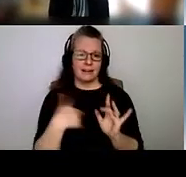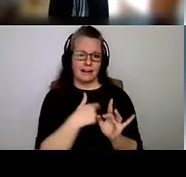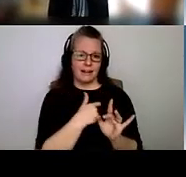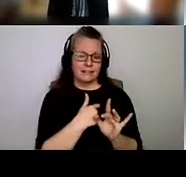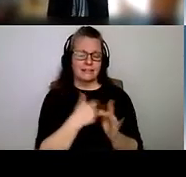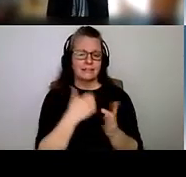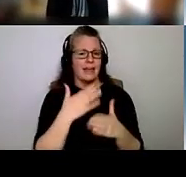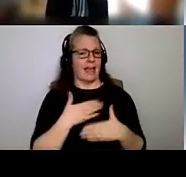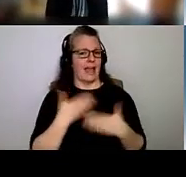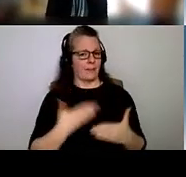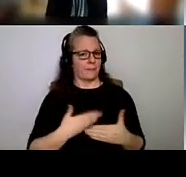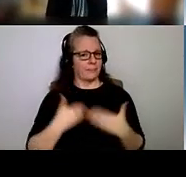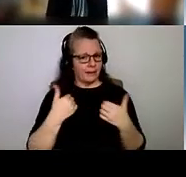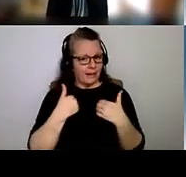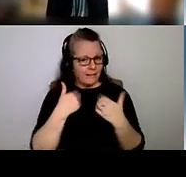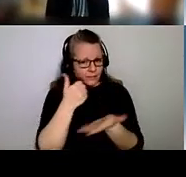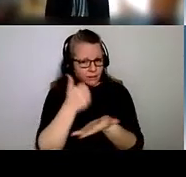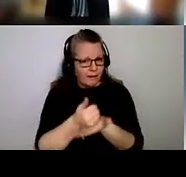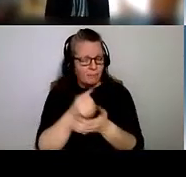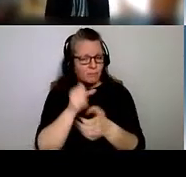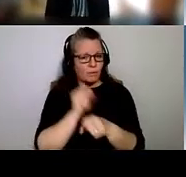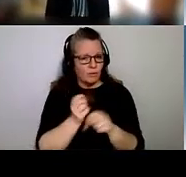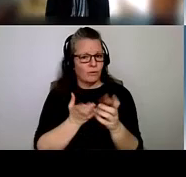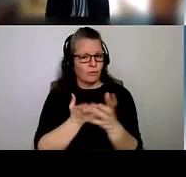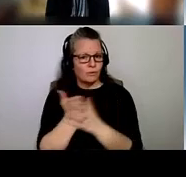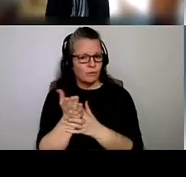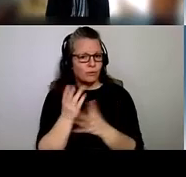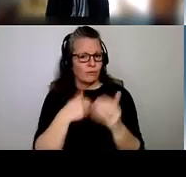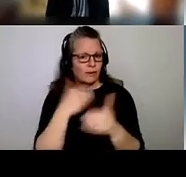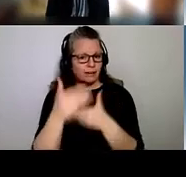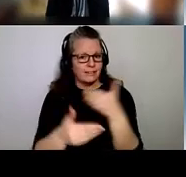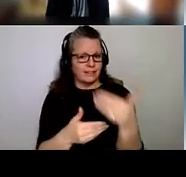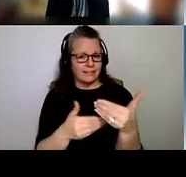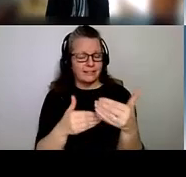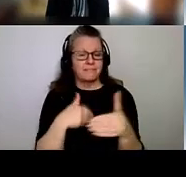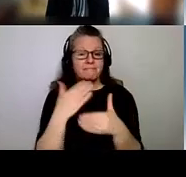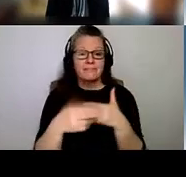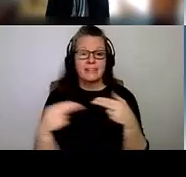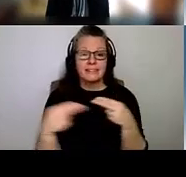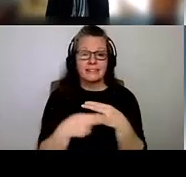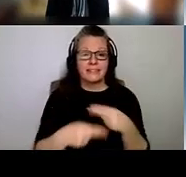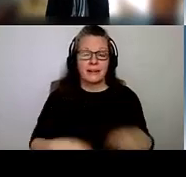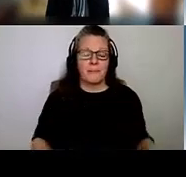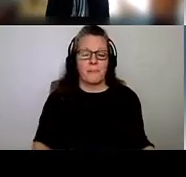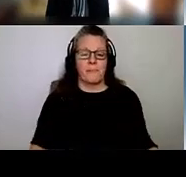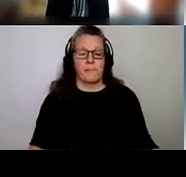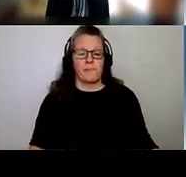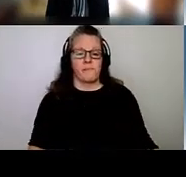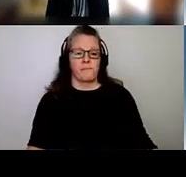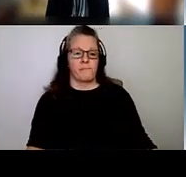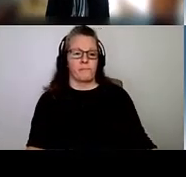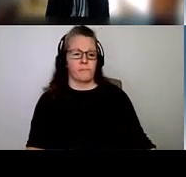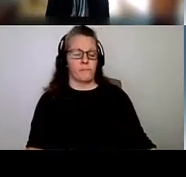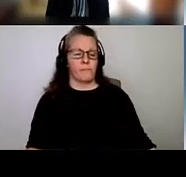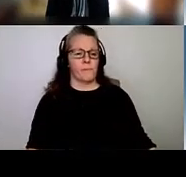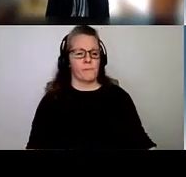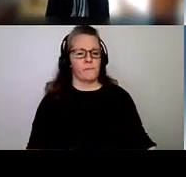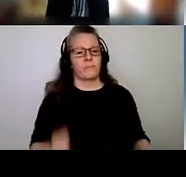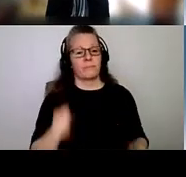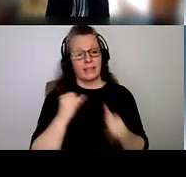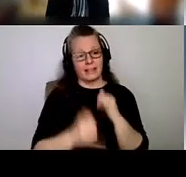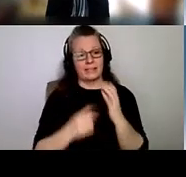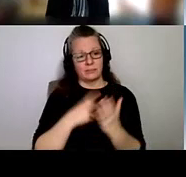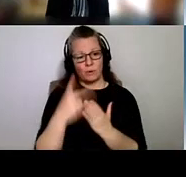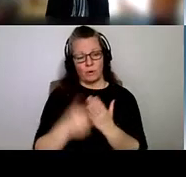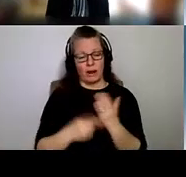have your help as we work through this process. Next slide, please. The last program I'd like to talk